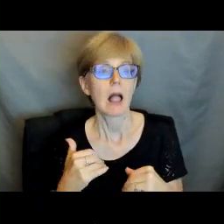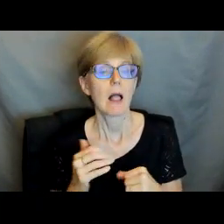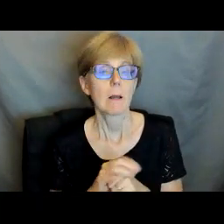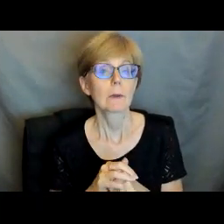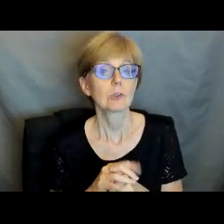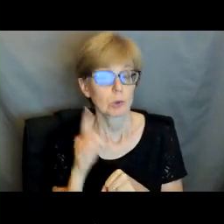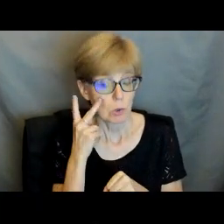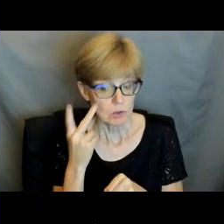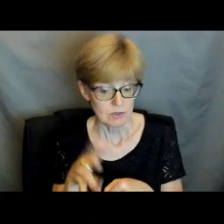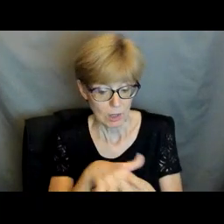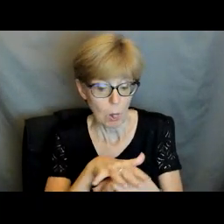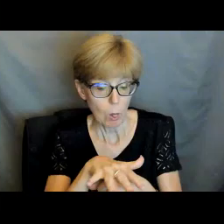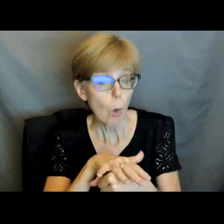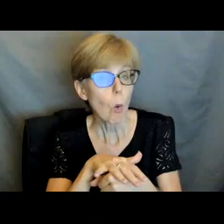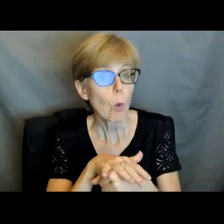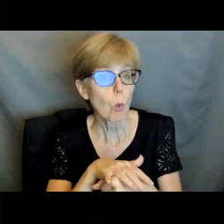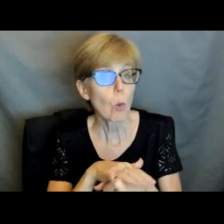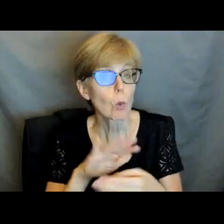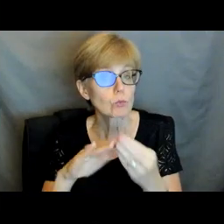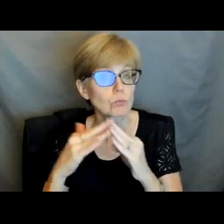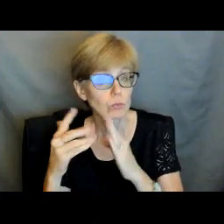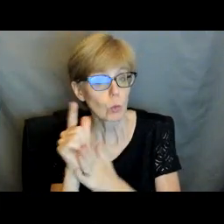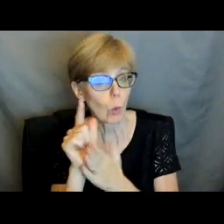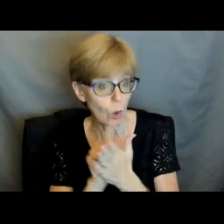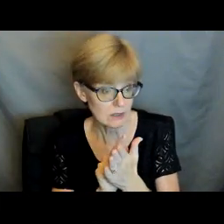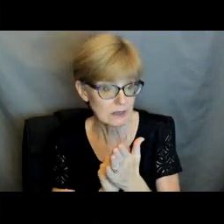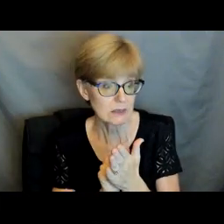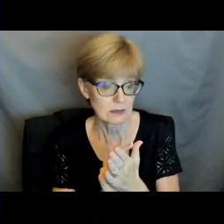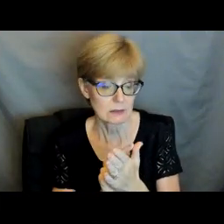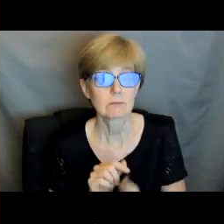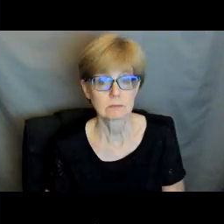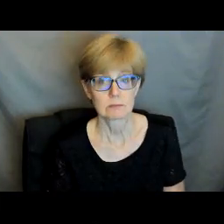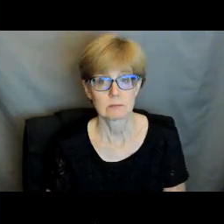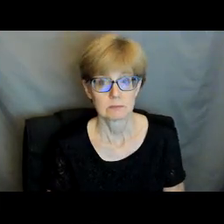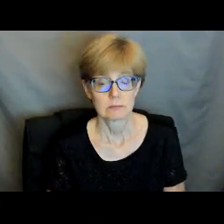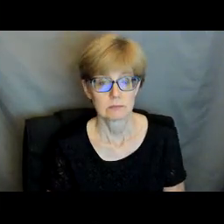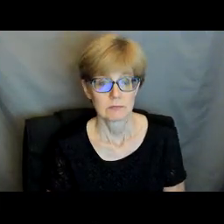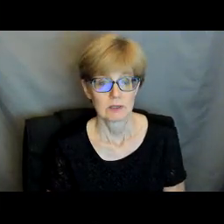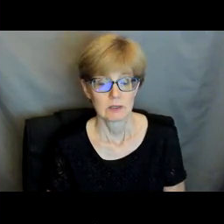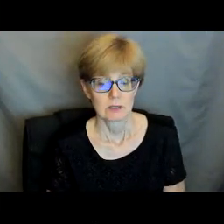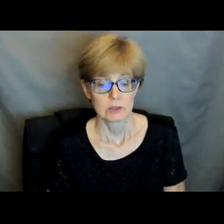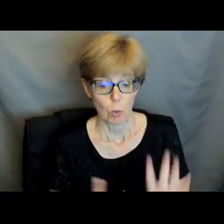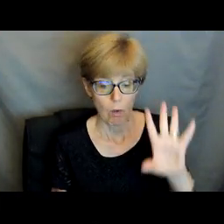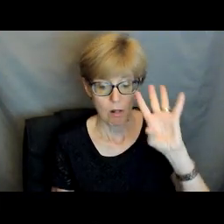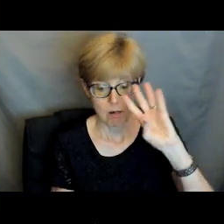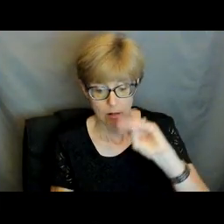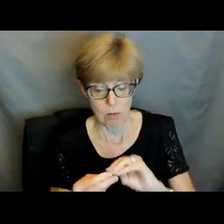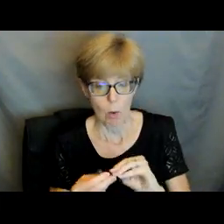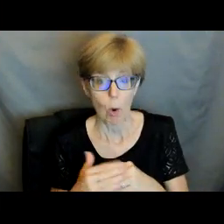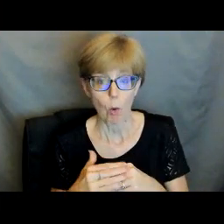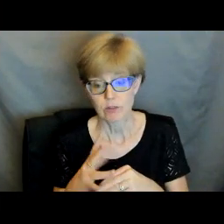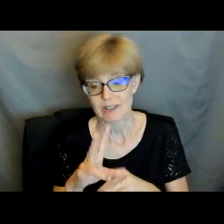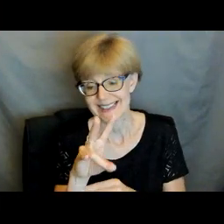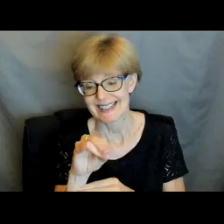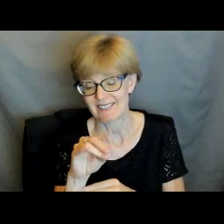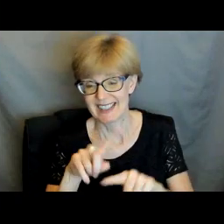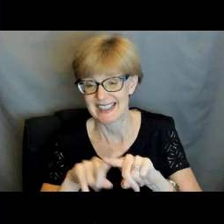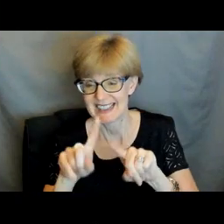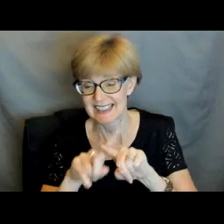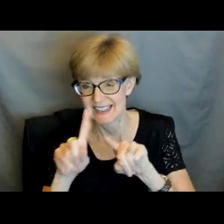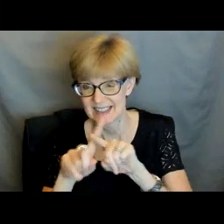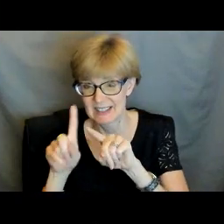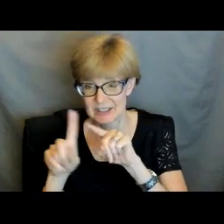local level through local human relations ordinances as well. So there are over 70 different human relations ordinances throughout the state